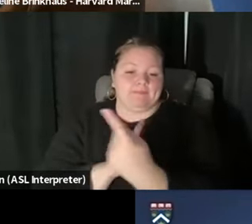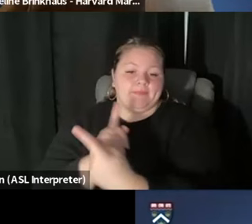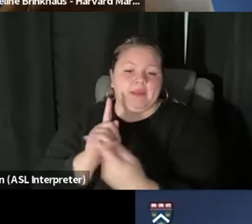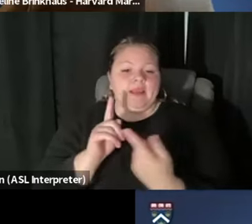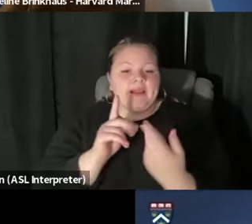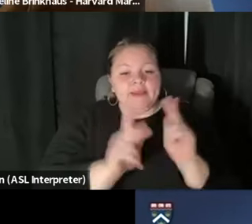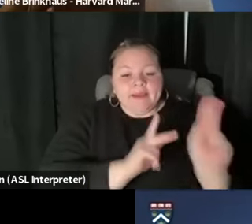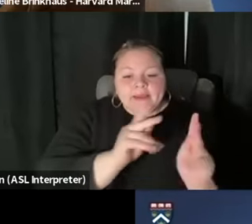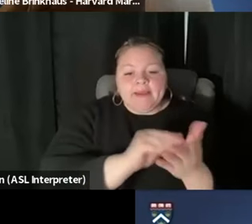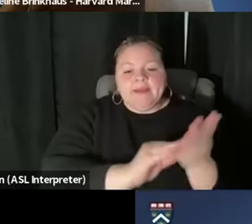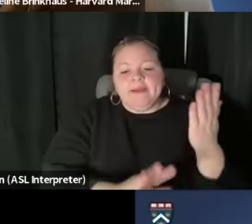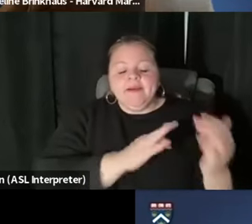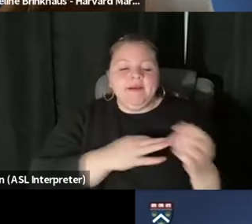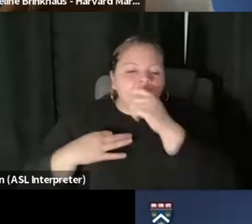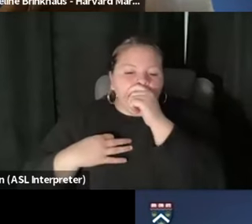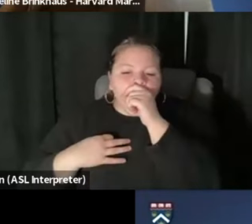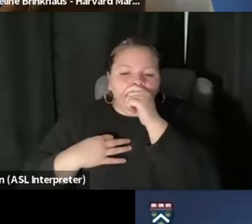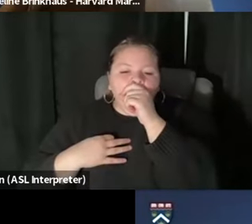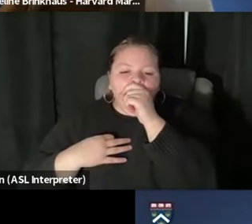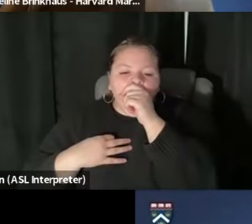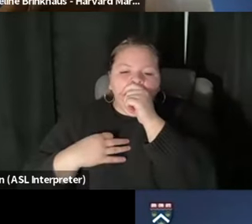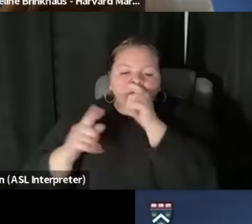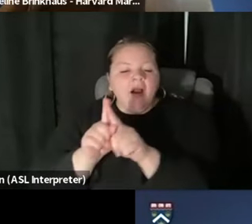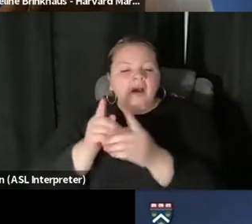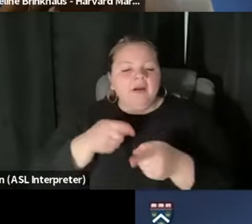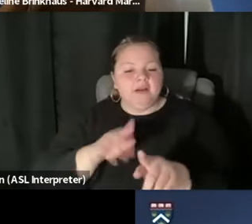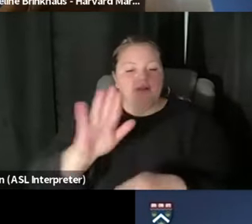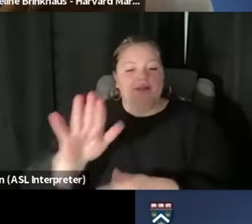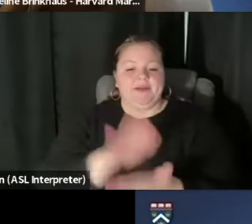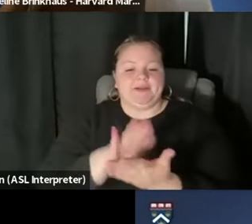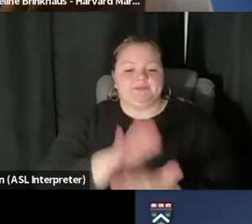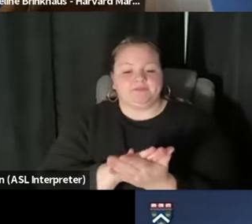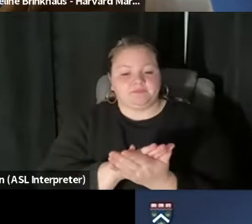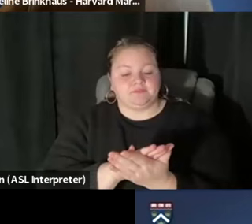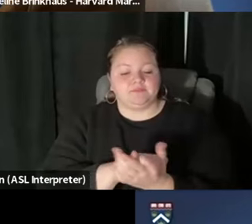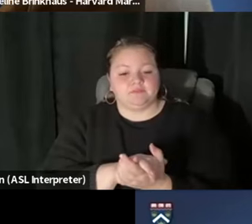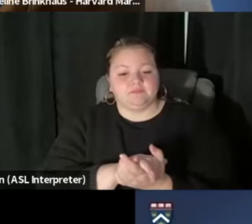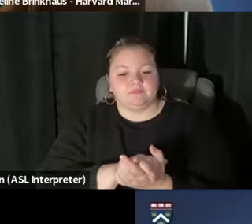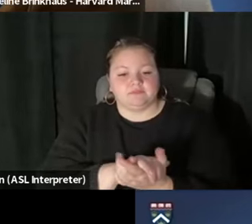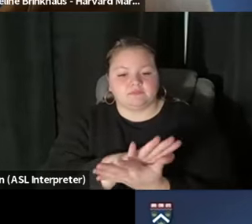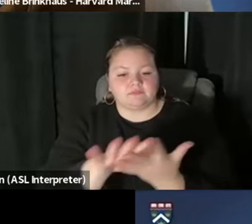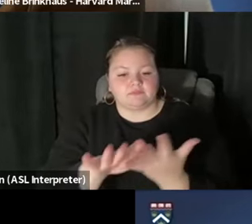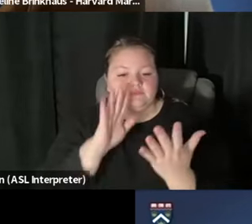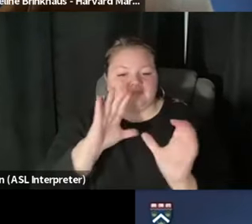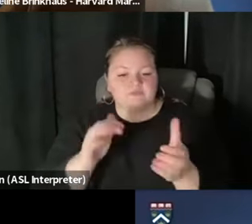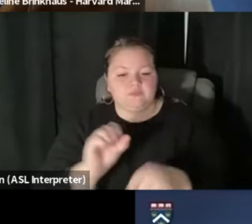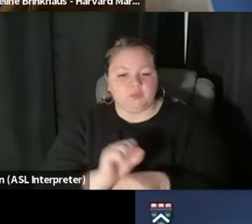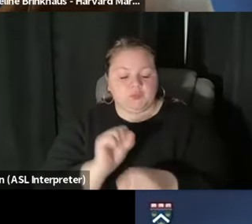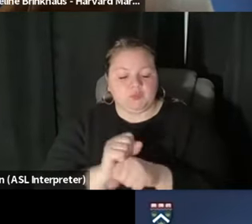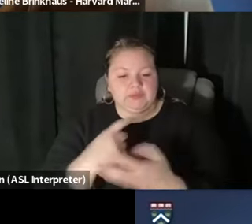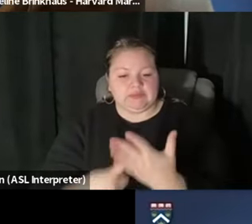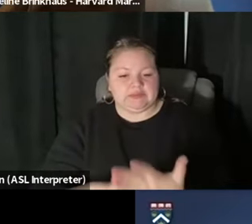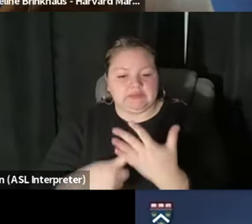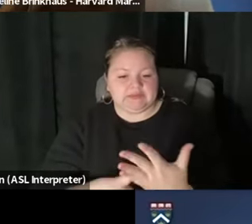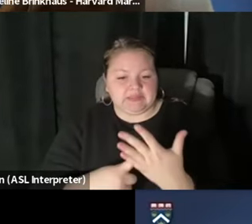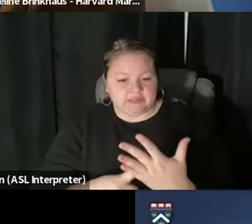course, during your academic pursuits, you'll have like group work, discussions, and that sort of